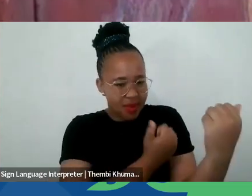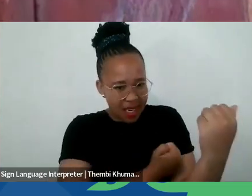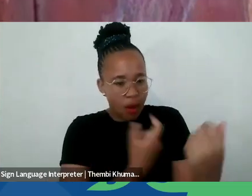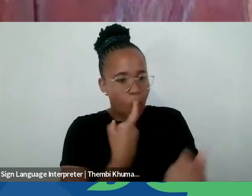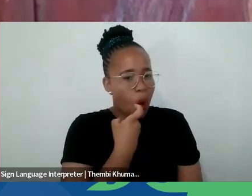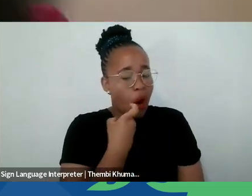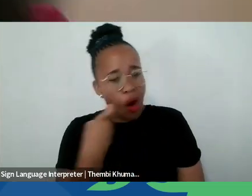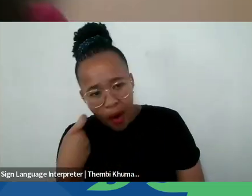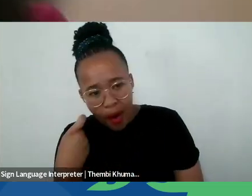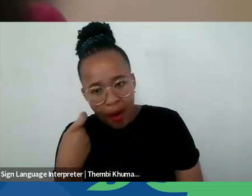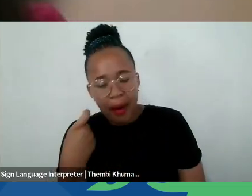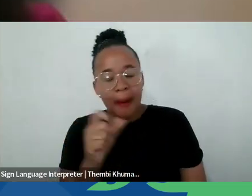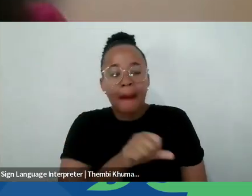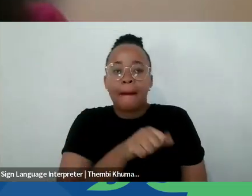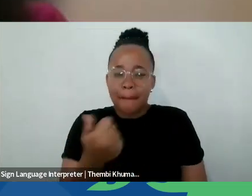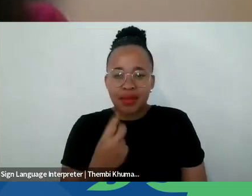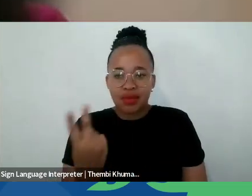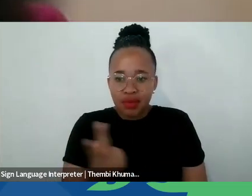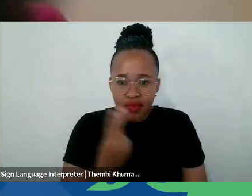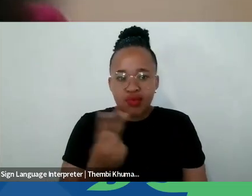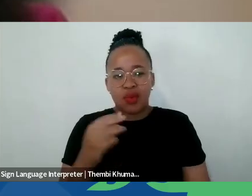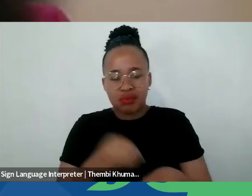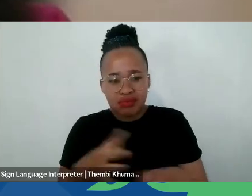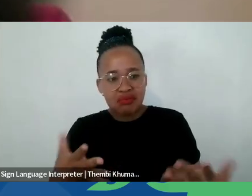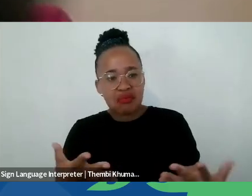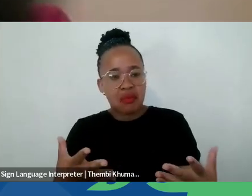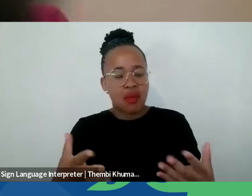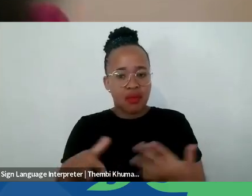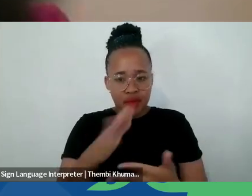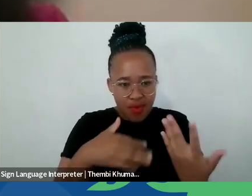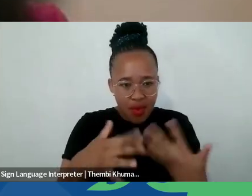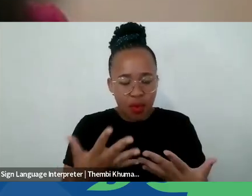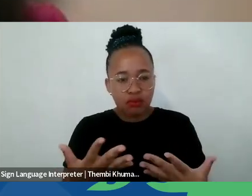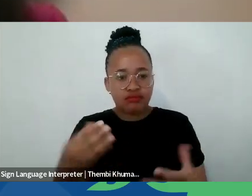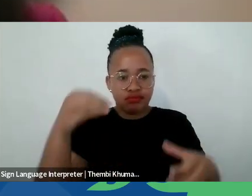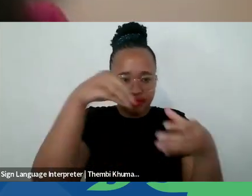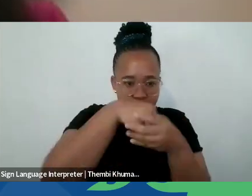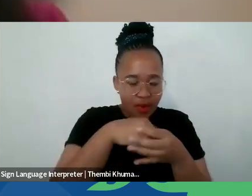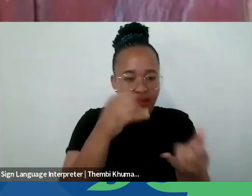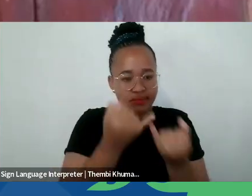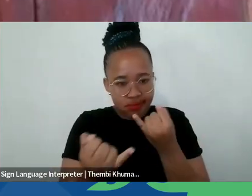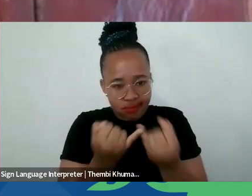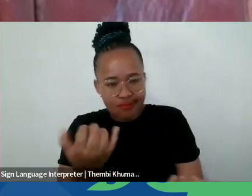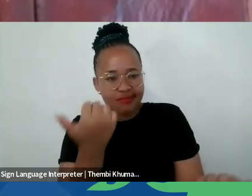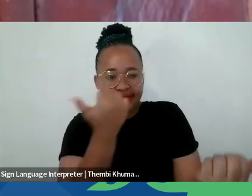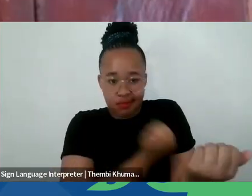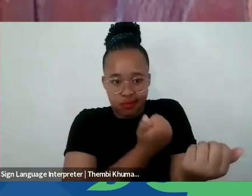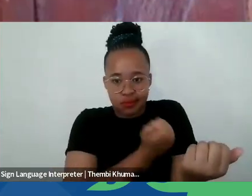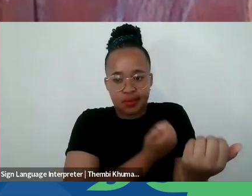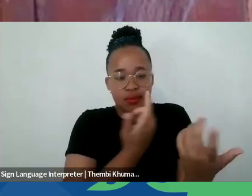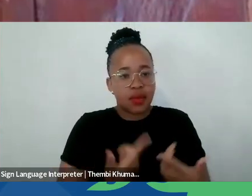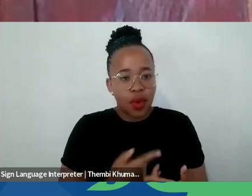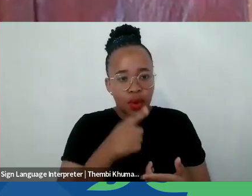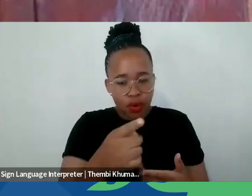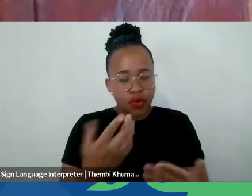it's also another stigma associated with sexualized drug use. In your